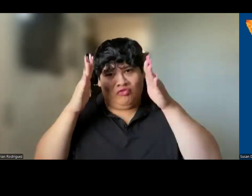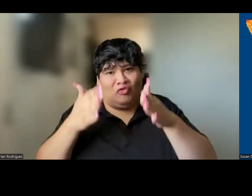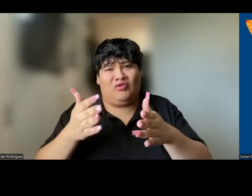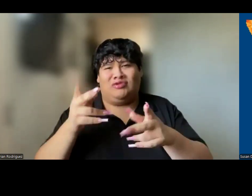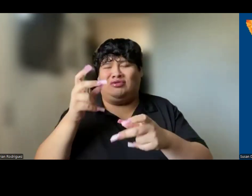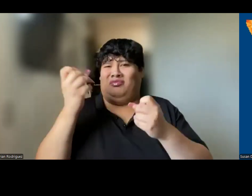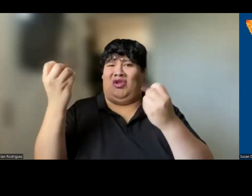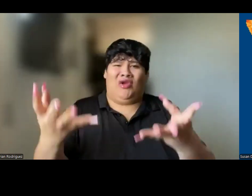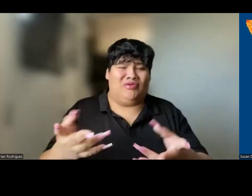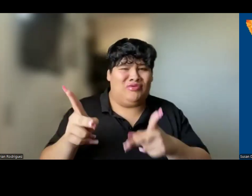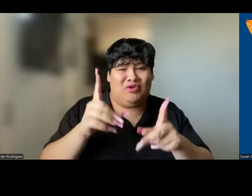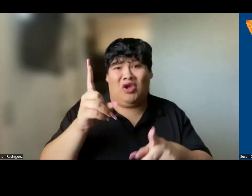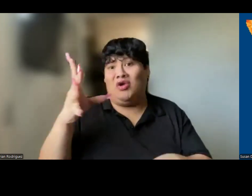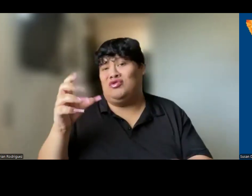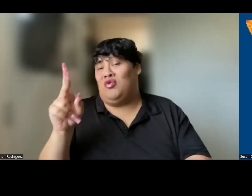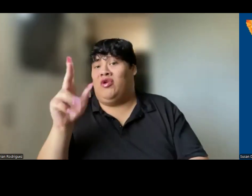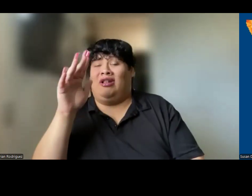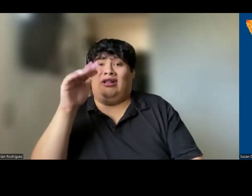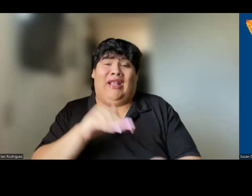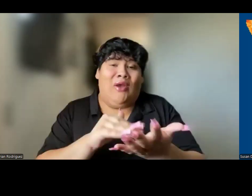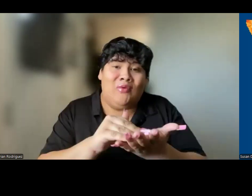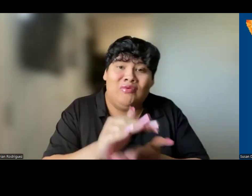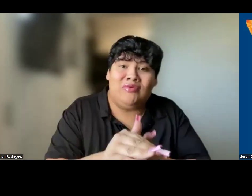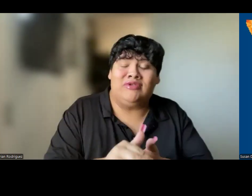not thousands, in the last 5 years that could have